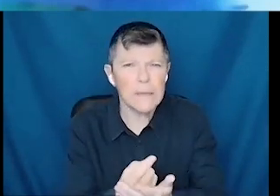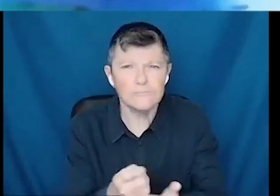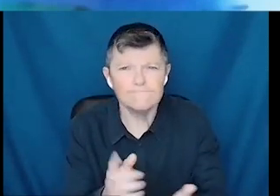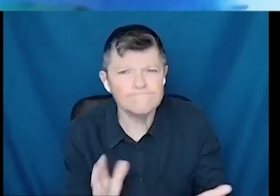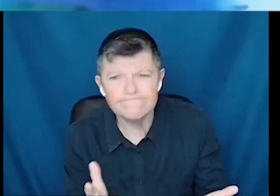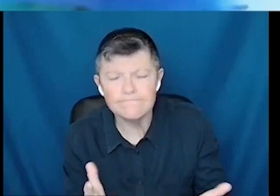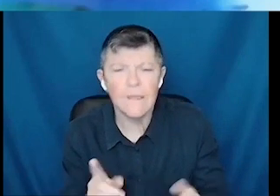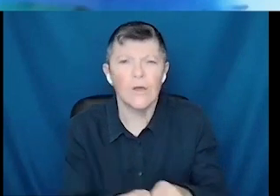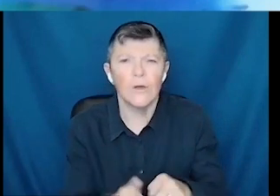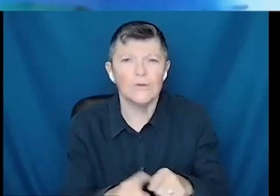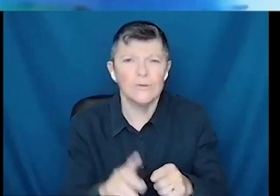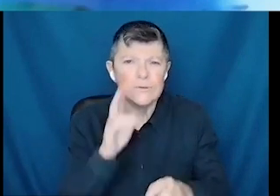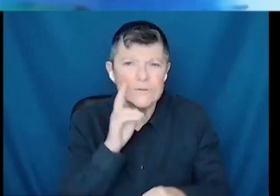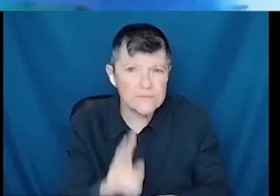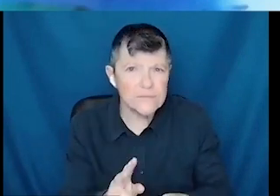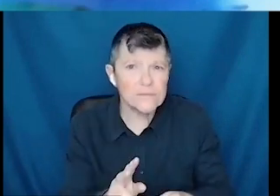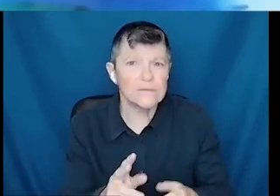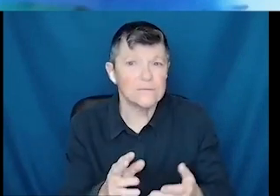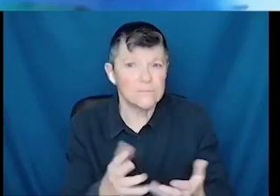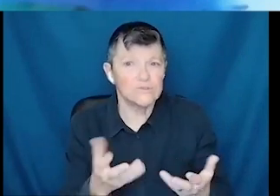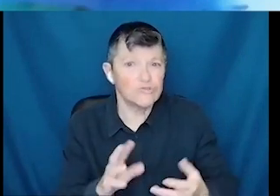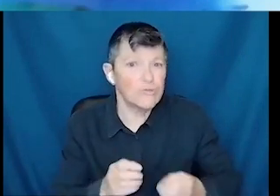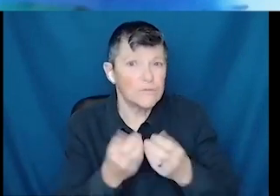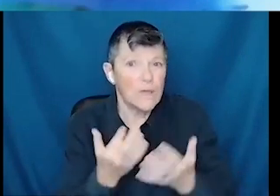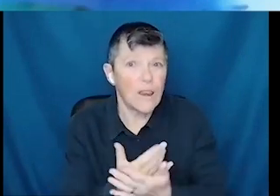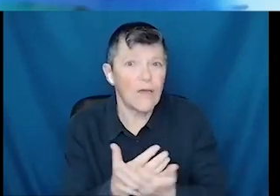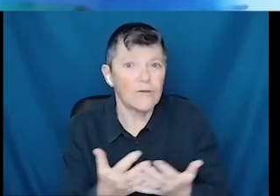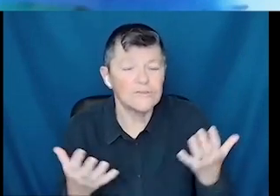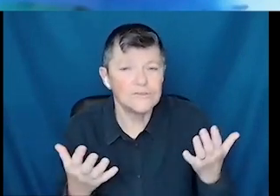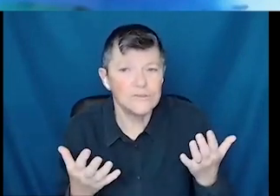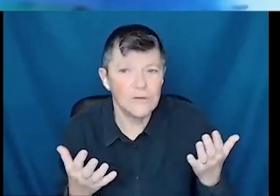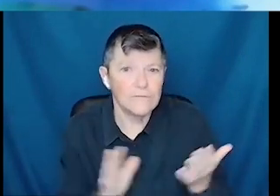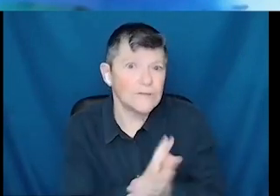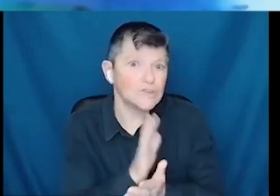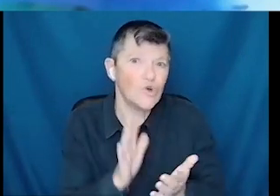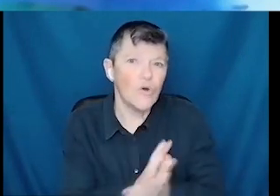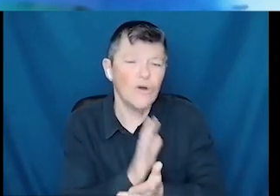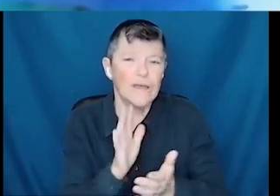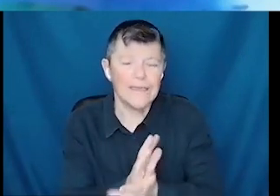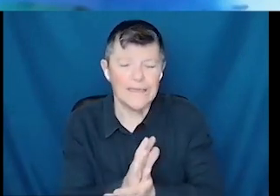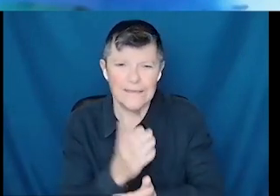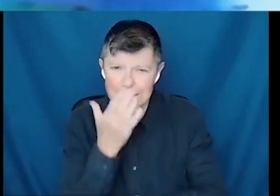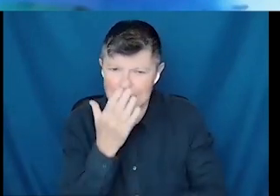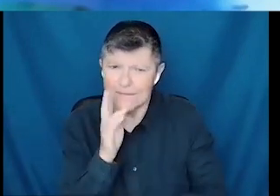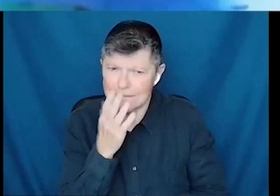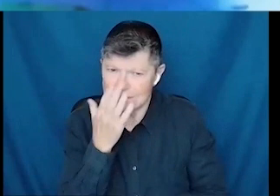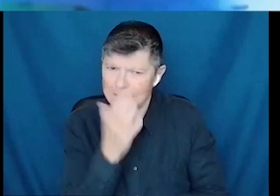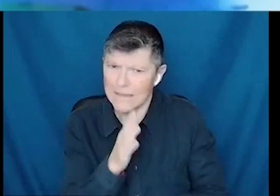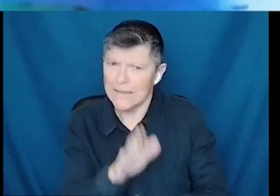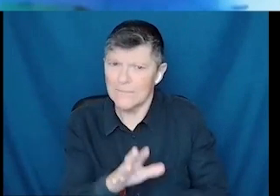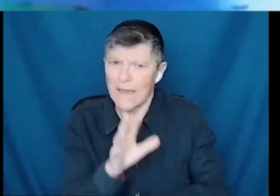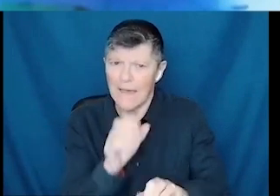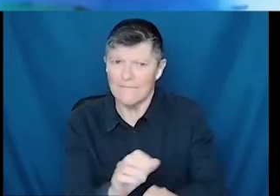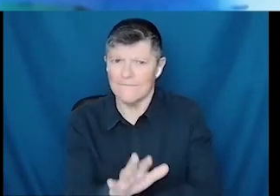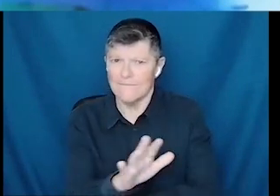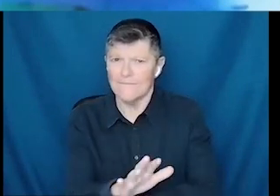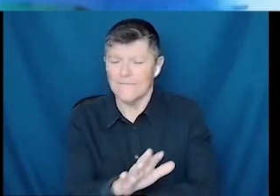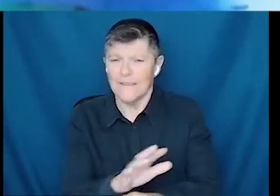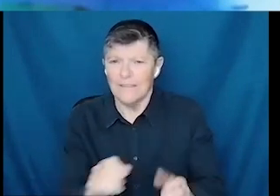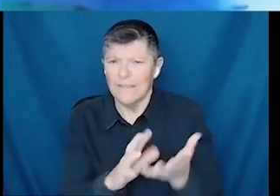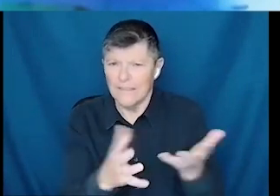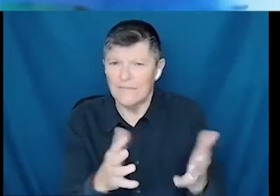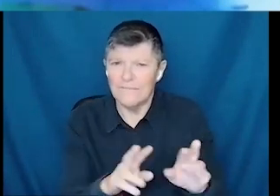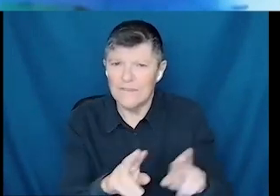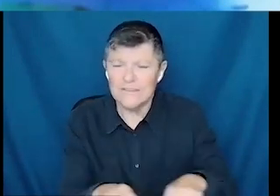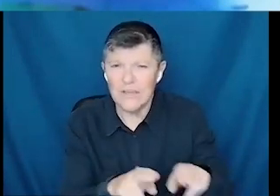was produced with a lot of joy. I think that comes across in that video as well. We did actually have a lot of fun. So I love the